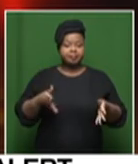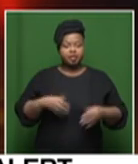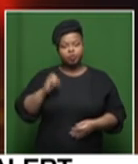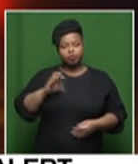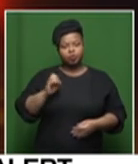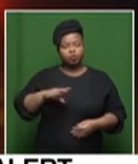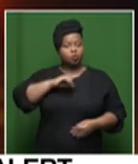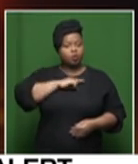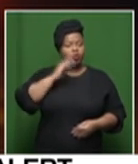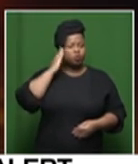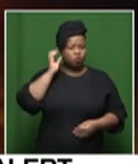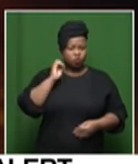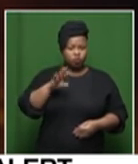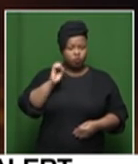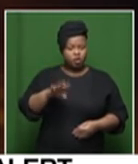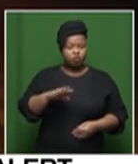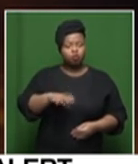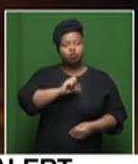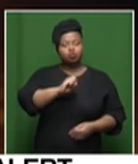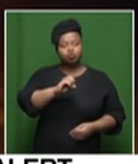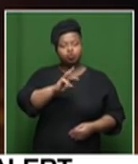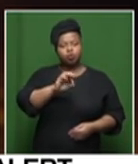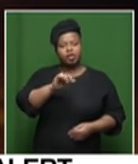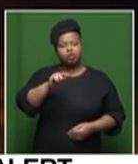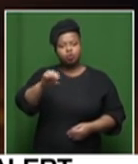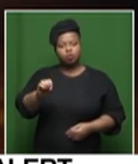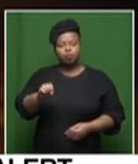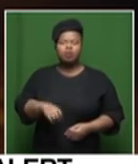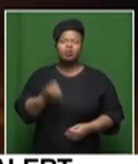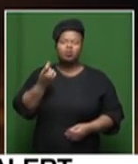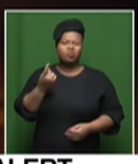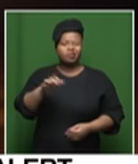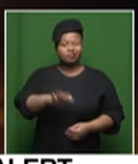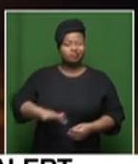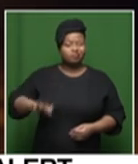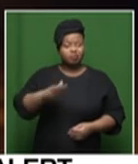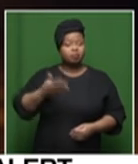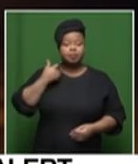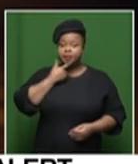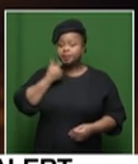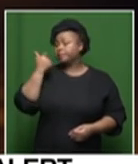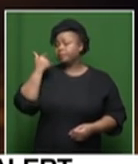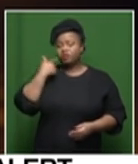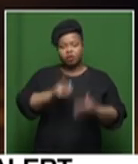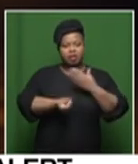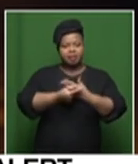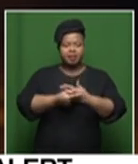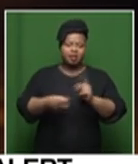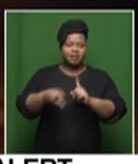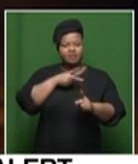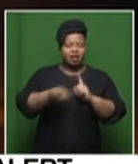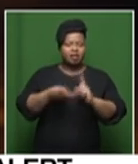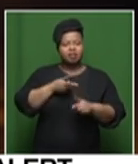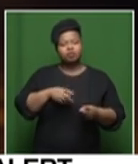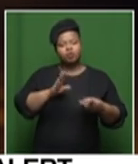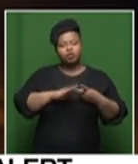recall that Soweto had been one of the areas that had been prone to the violence that we saw, shopping centres that had